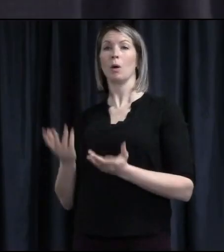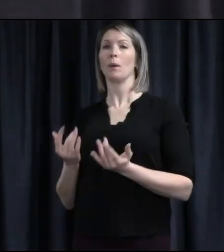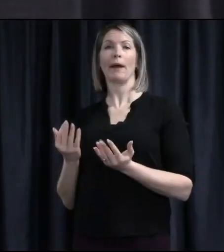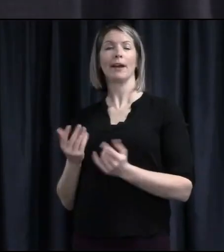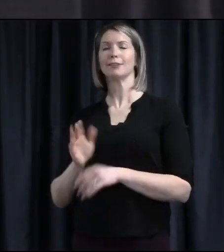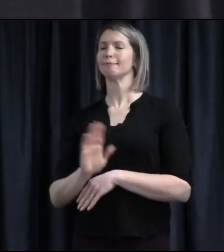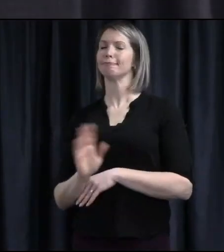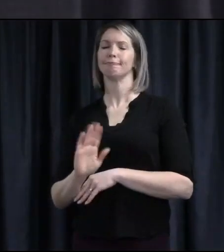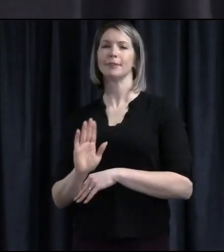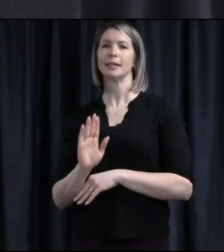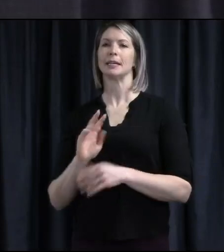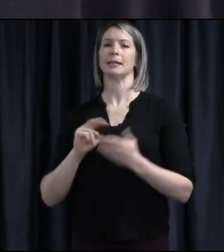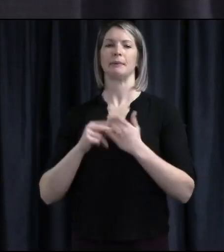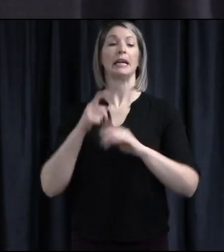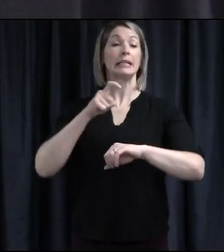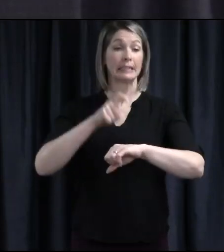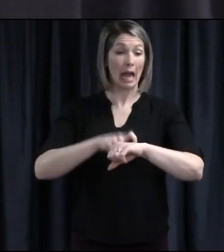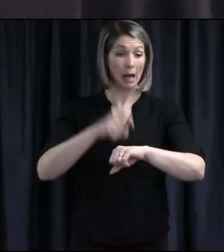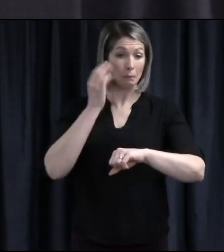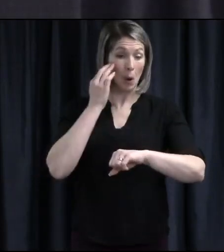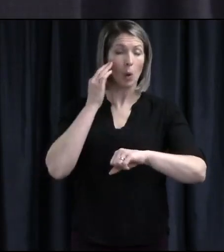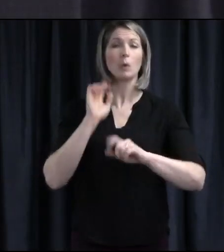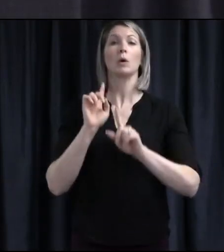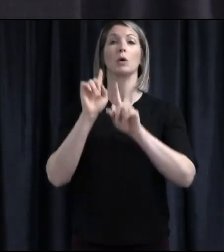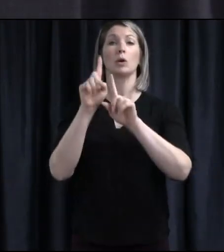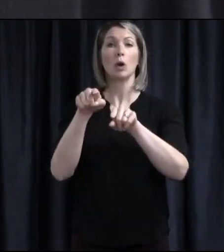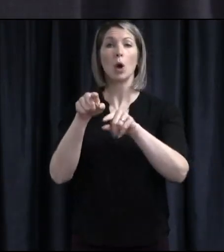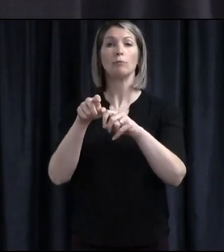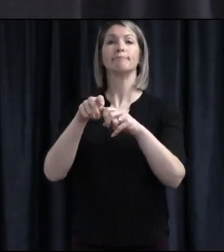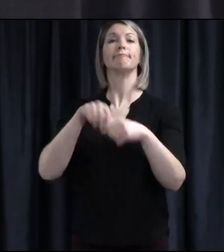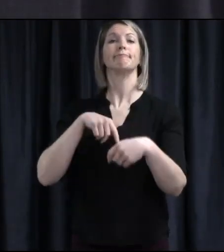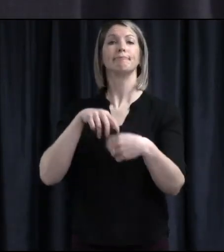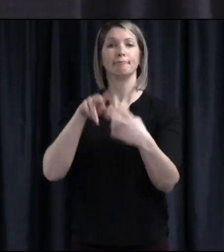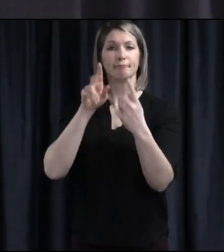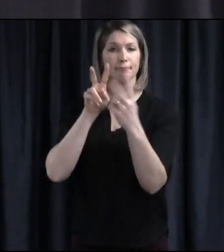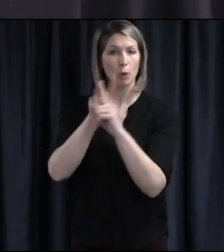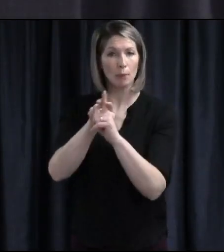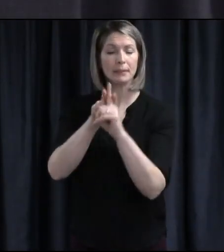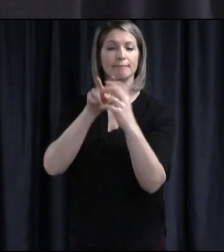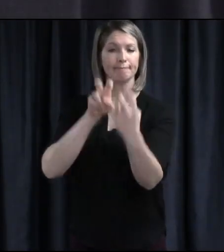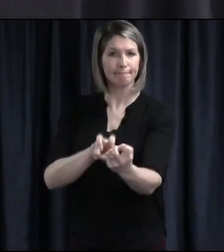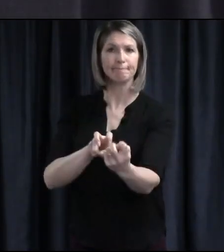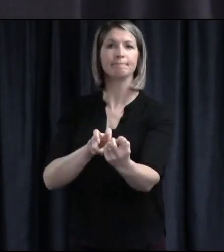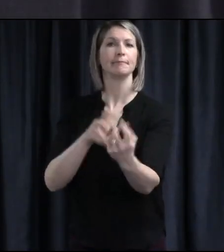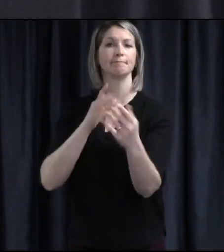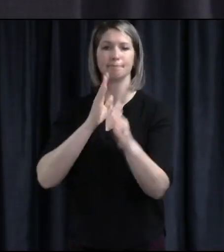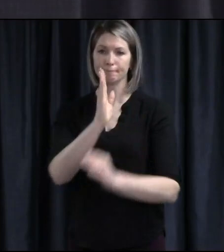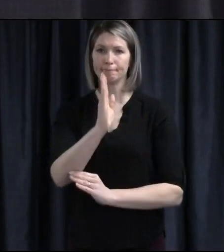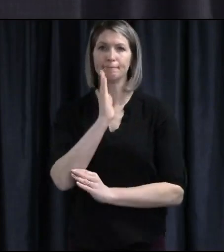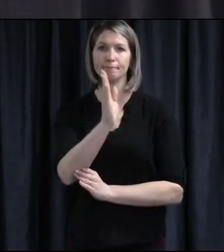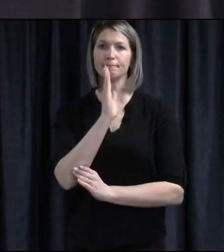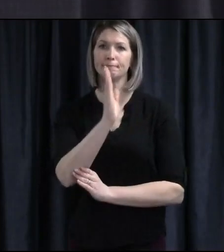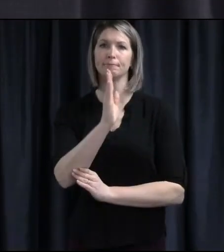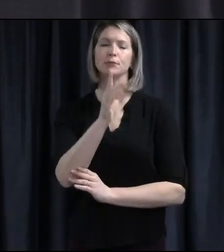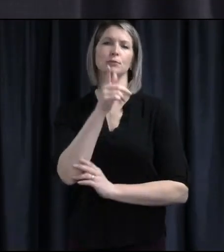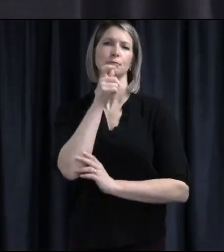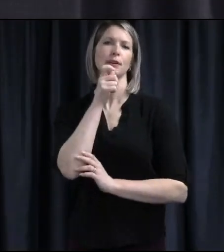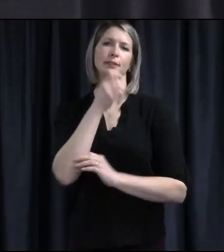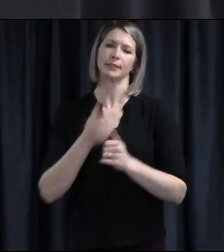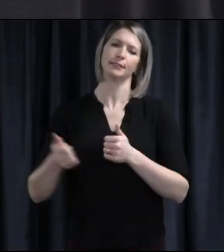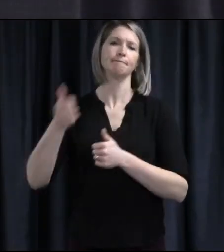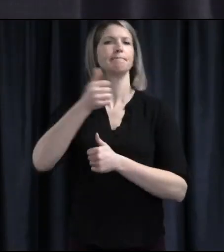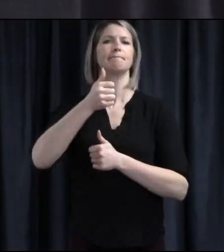predetermined, and that time would be an agreed upon time with you and those individuals that would be providing that